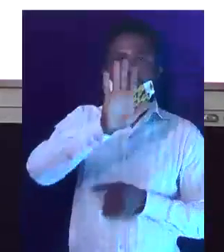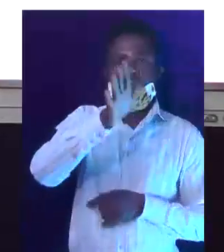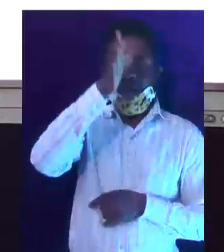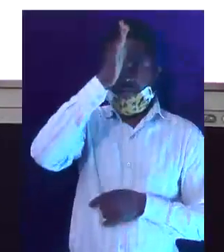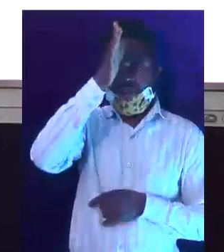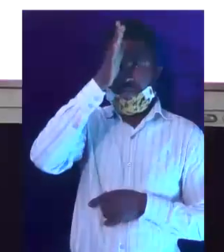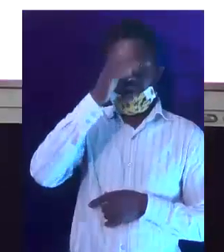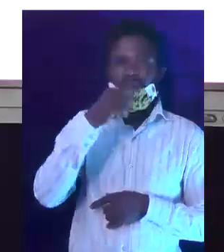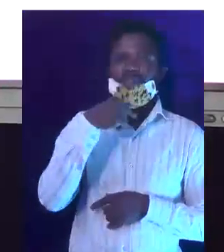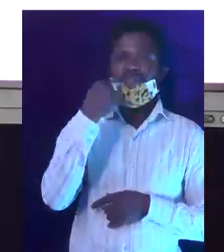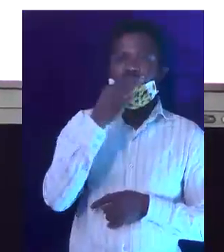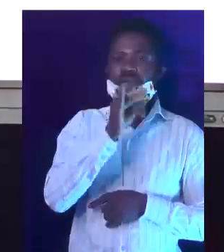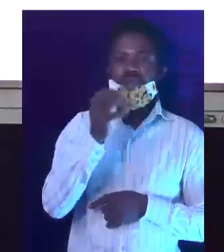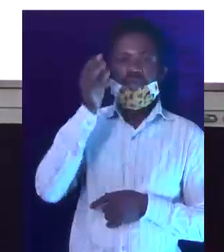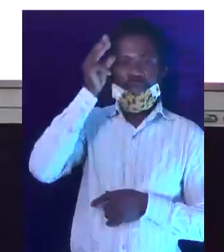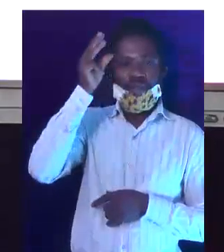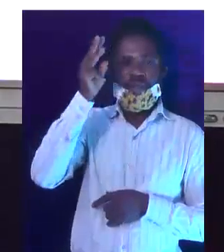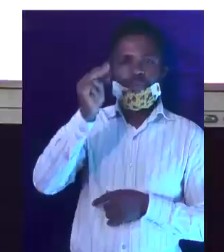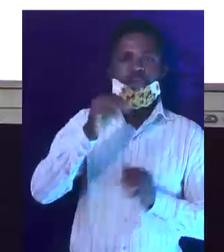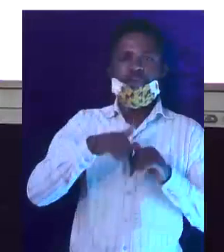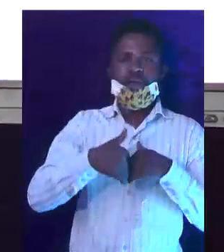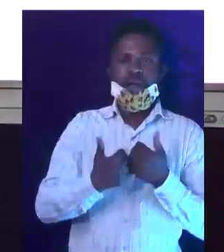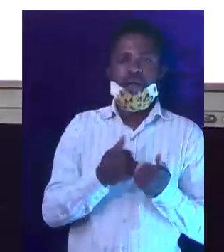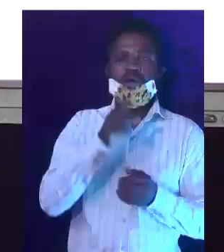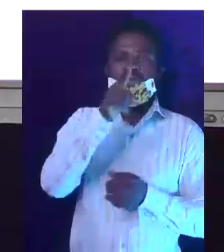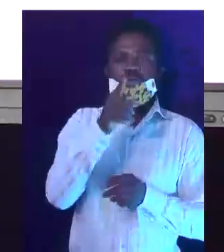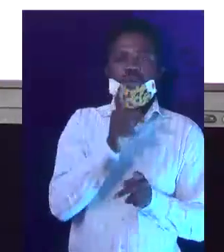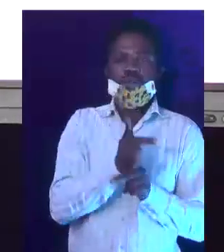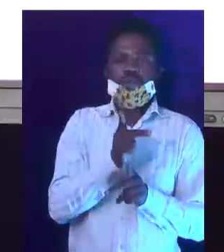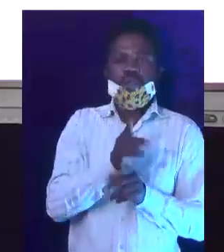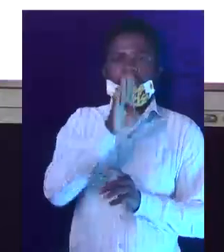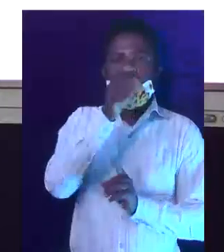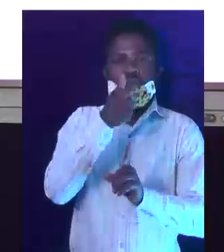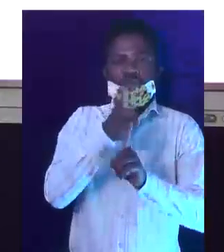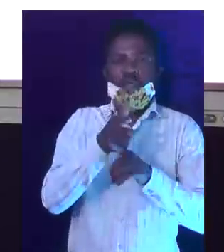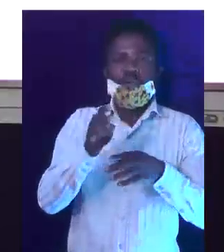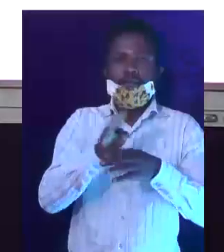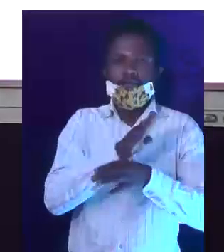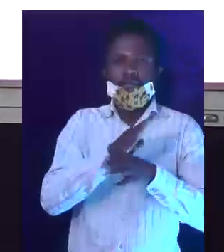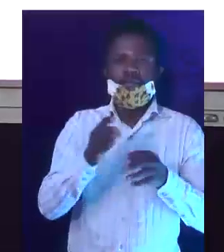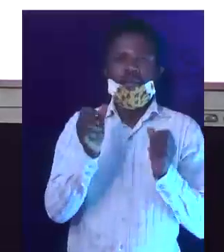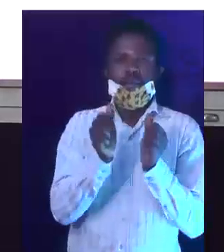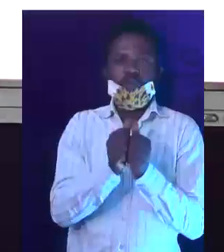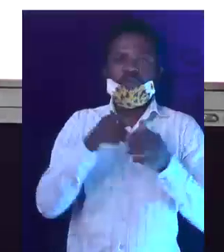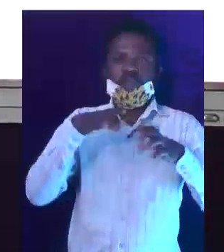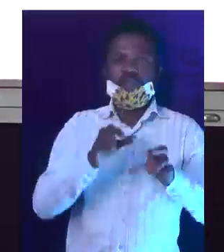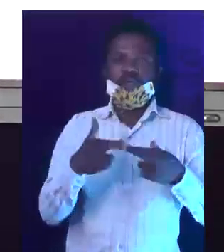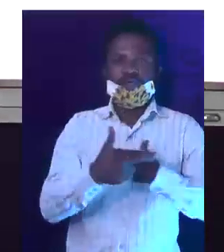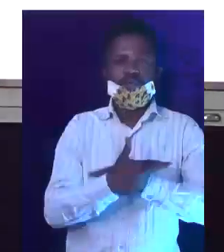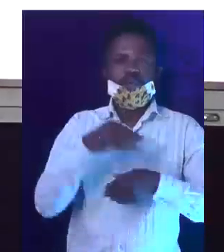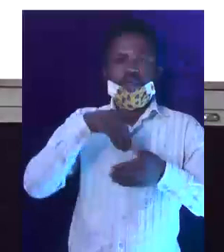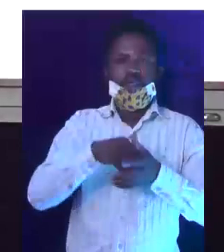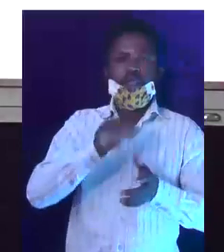to your father, telling him how you keep yourself busy with